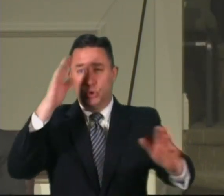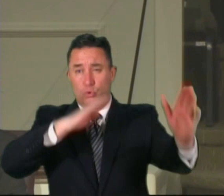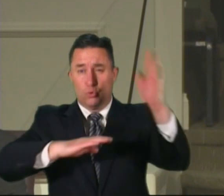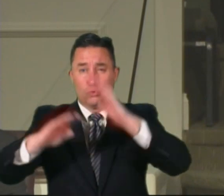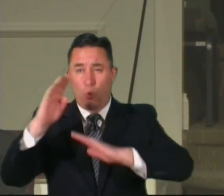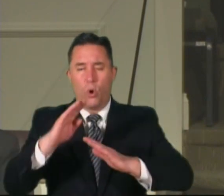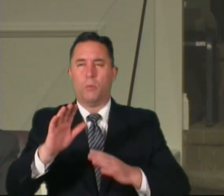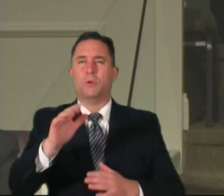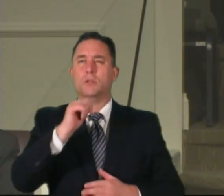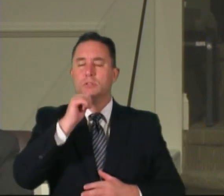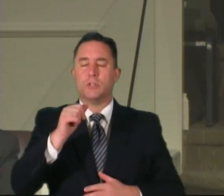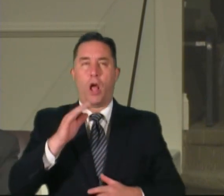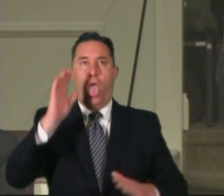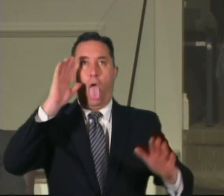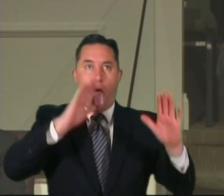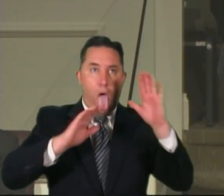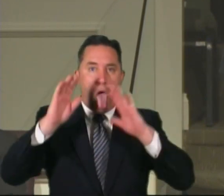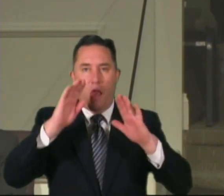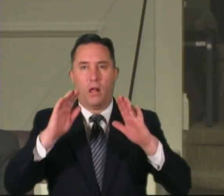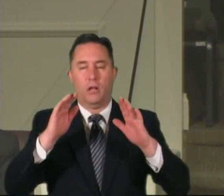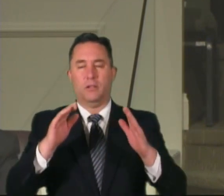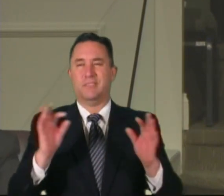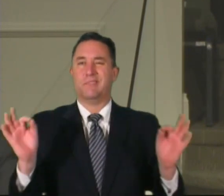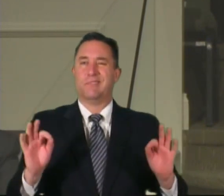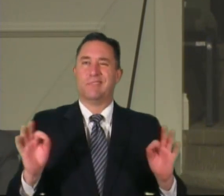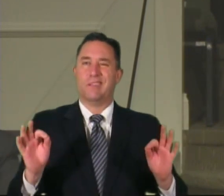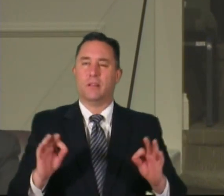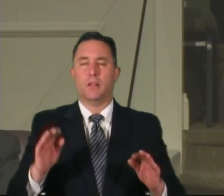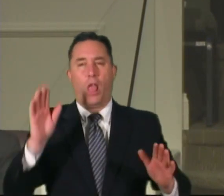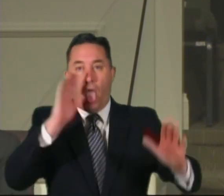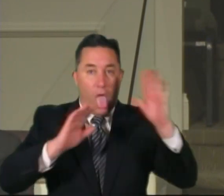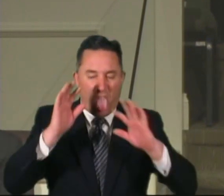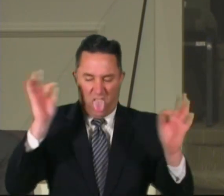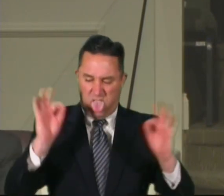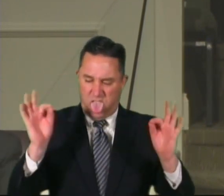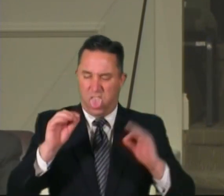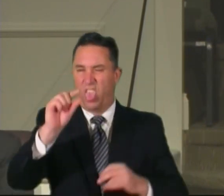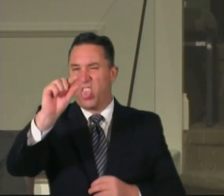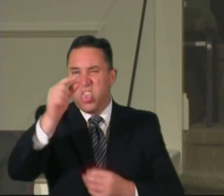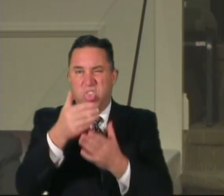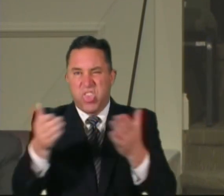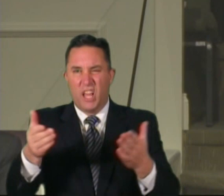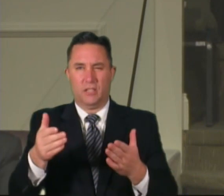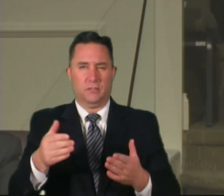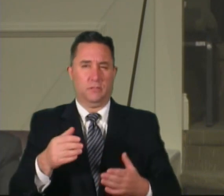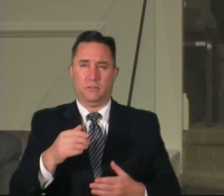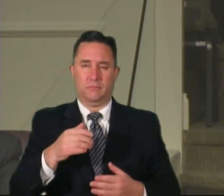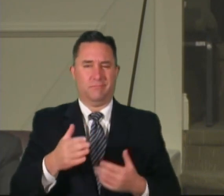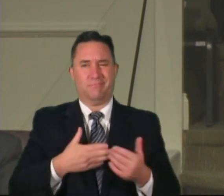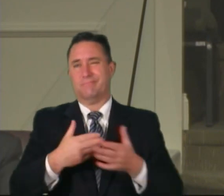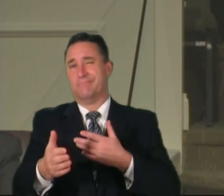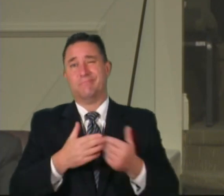storm, don't sweat the light stuff. Don't sweat the light stuff. The little things aren't going to